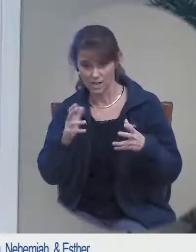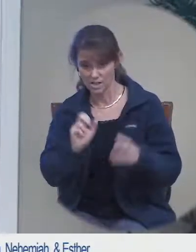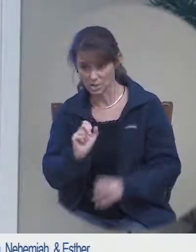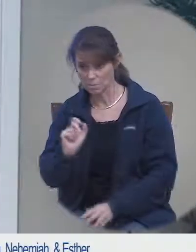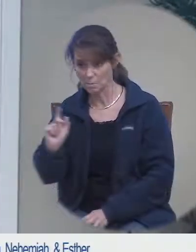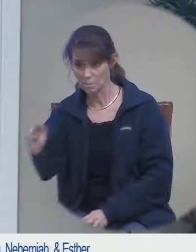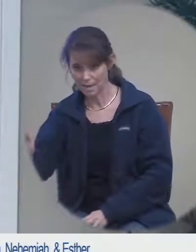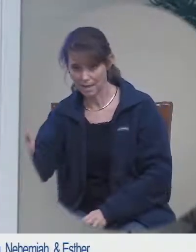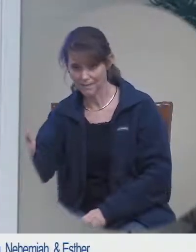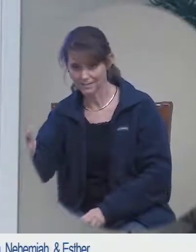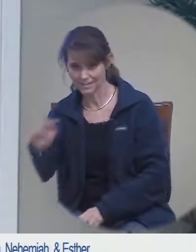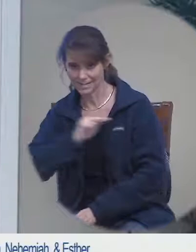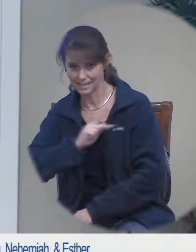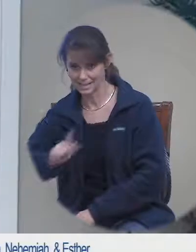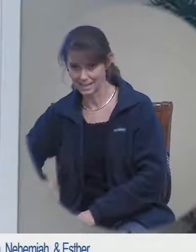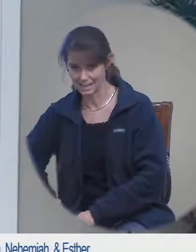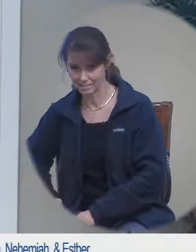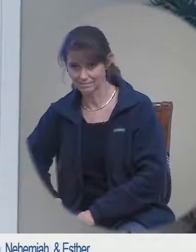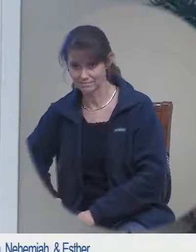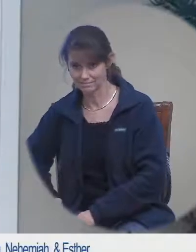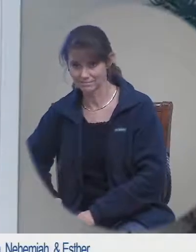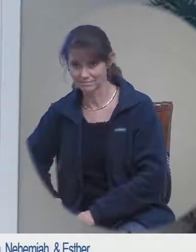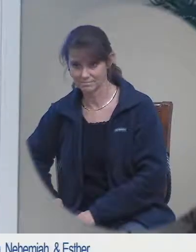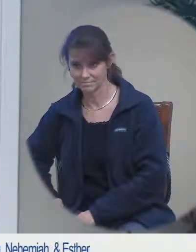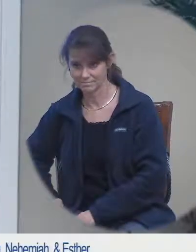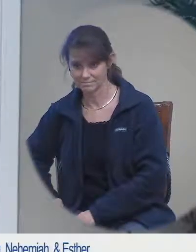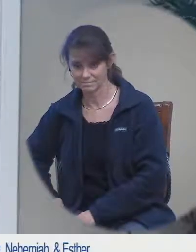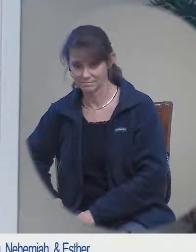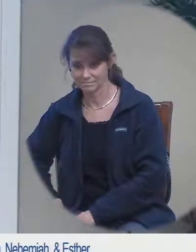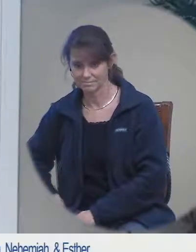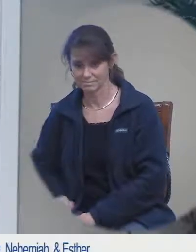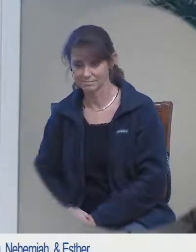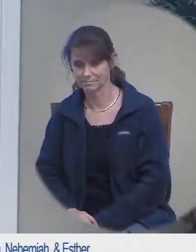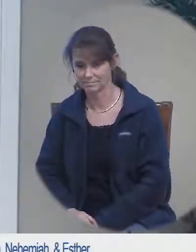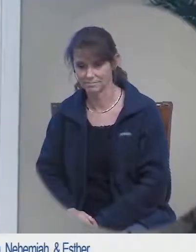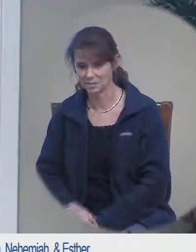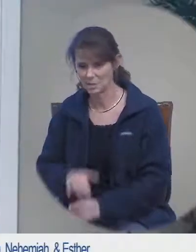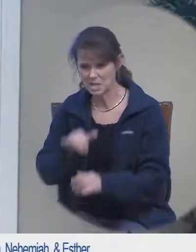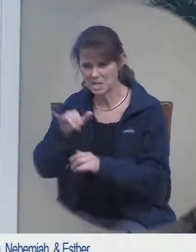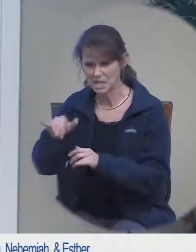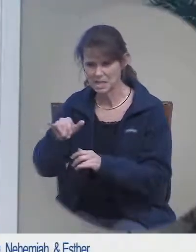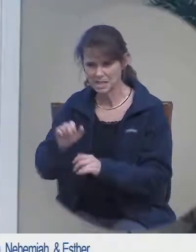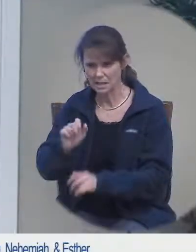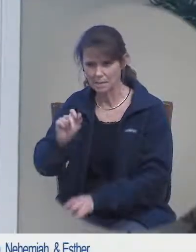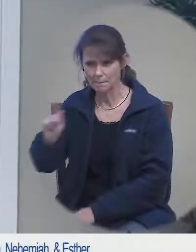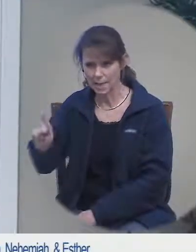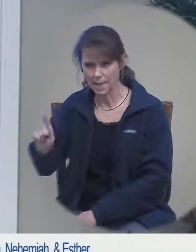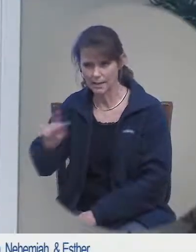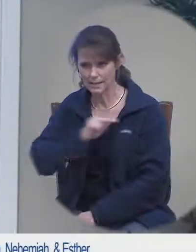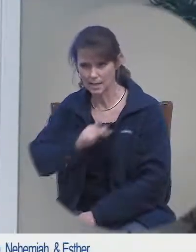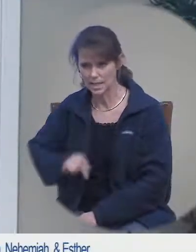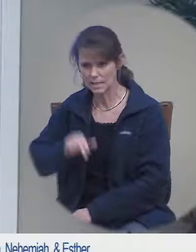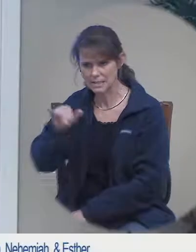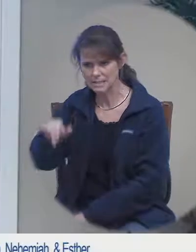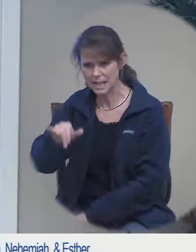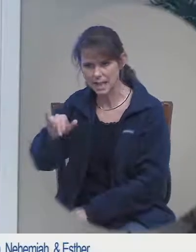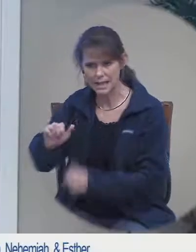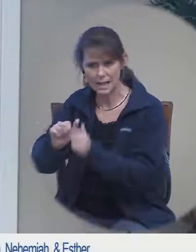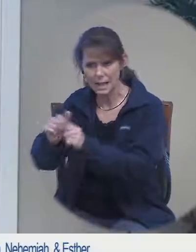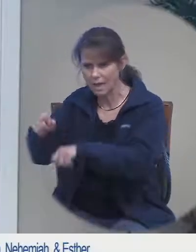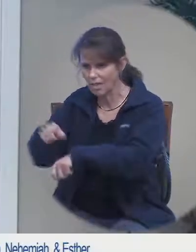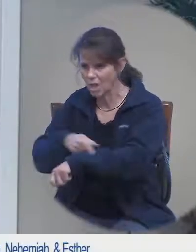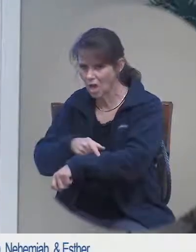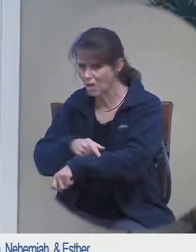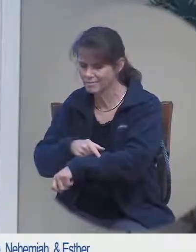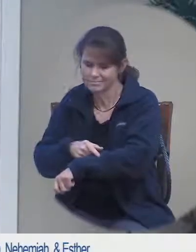king, and we don't know really how long that was. People will speculate, but we don't know how long he was absent